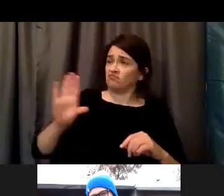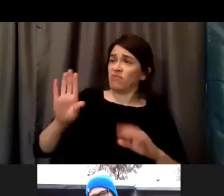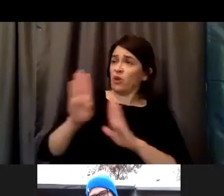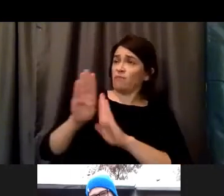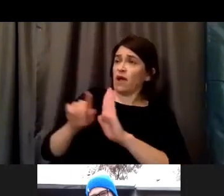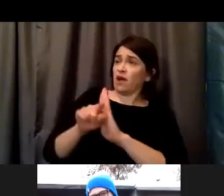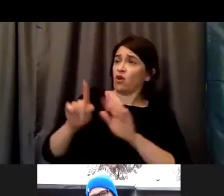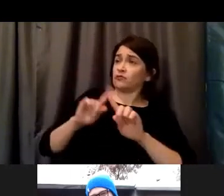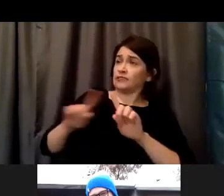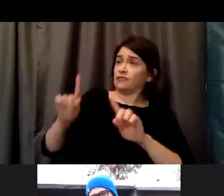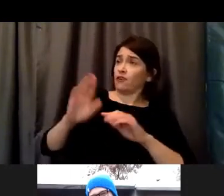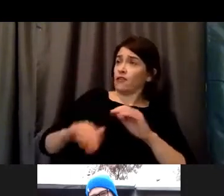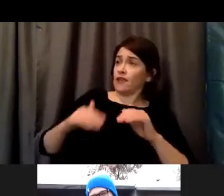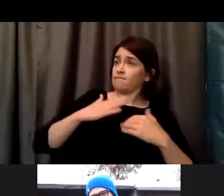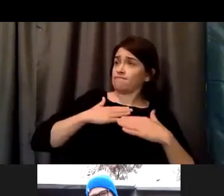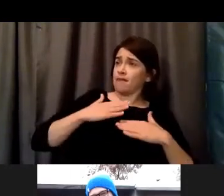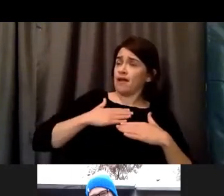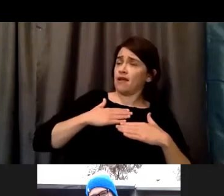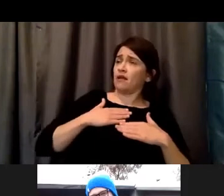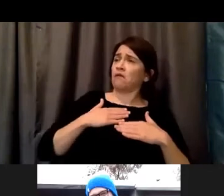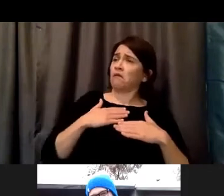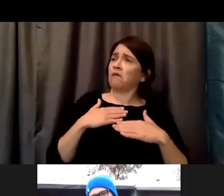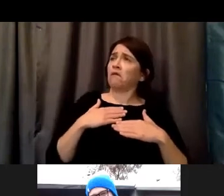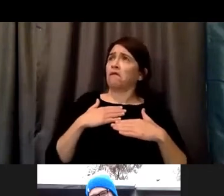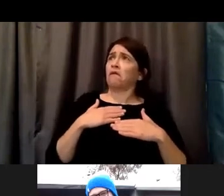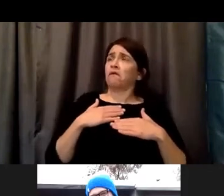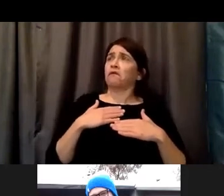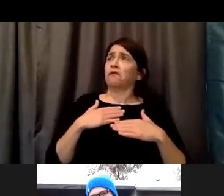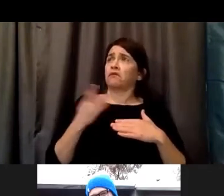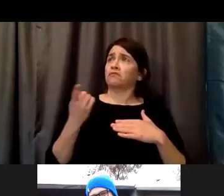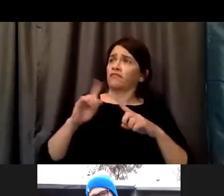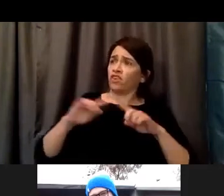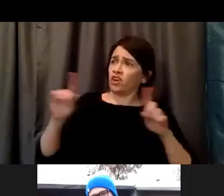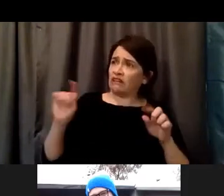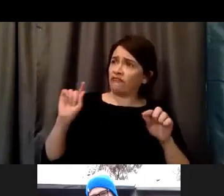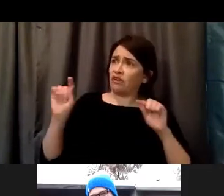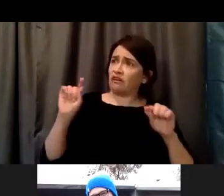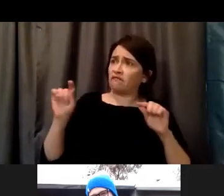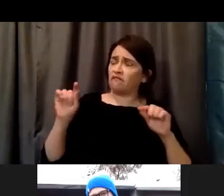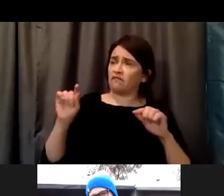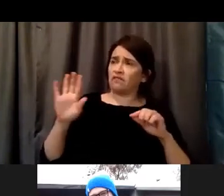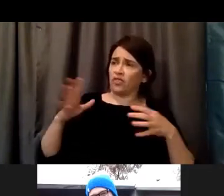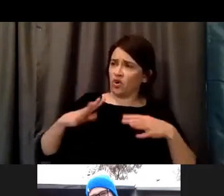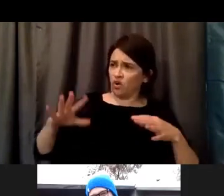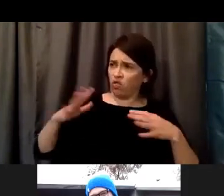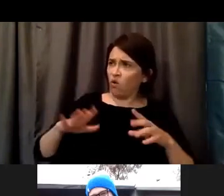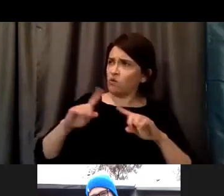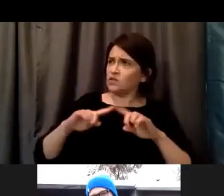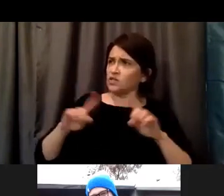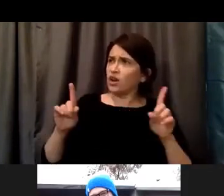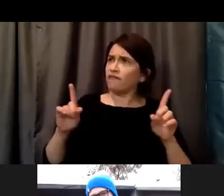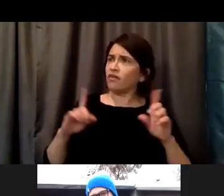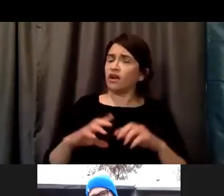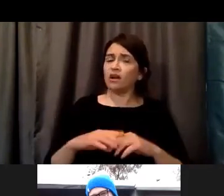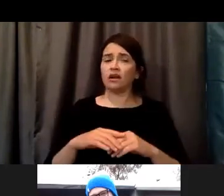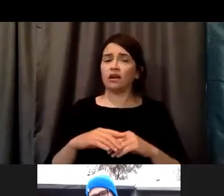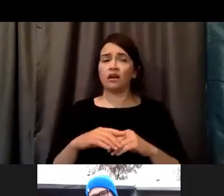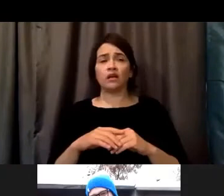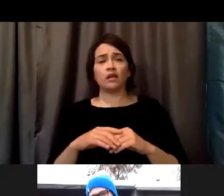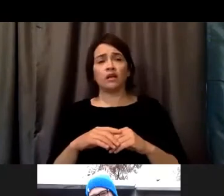wow, that's so difficult to get along with these people because they're so different. They wear different clothes. They have